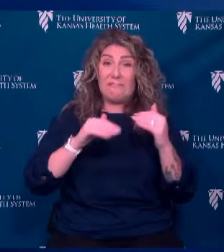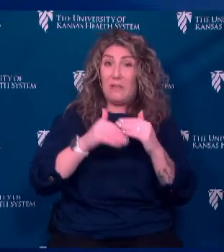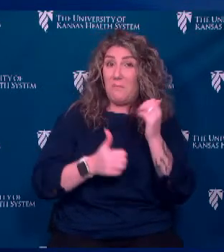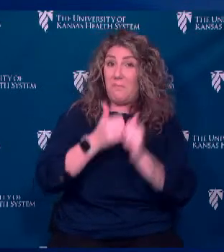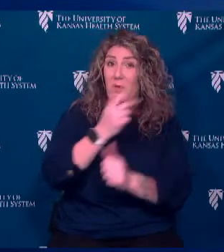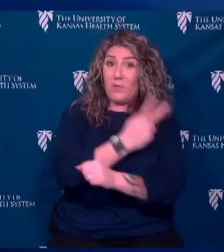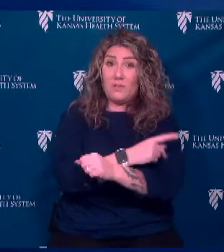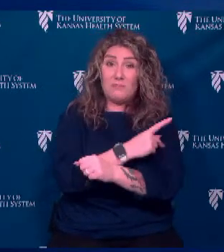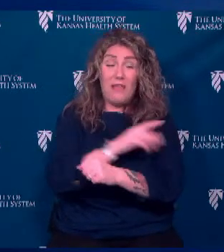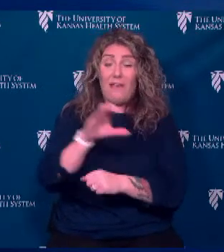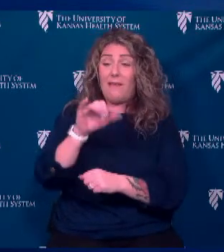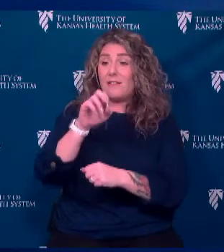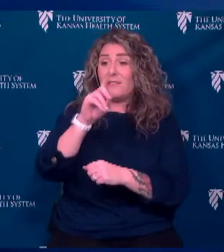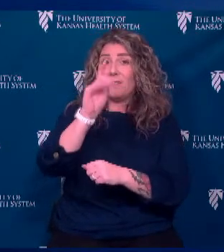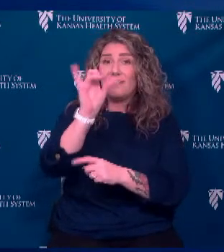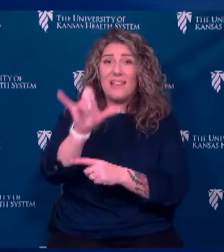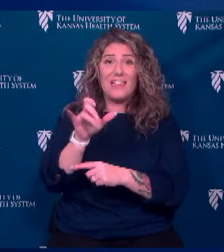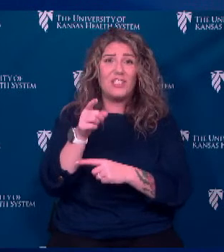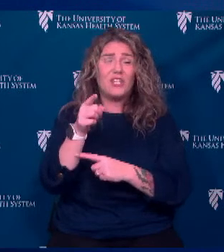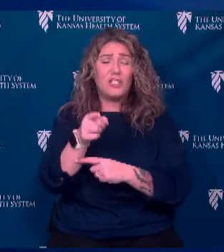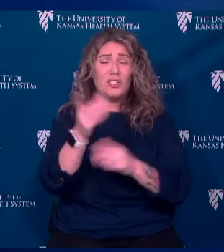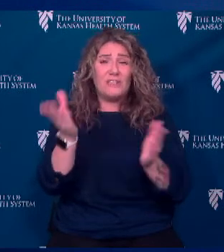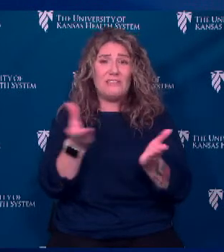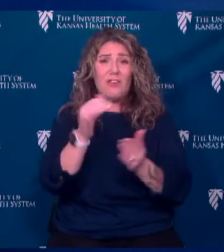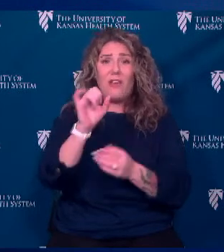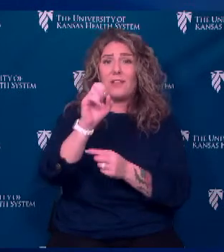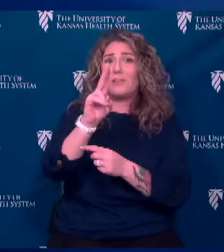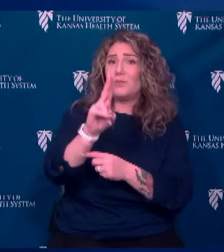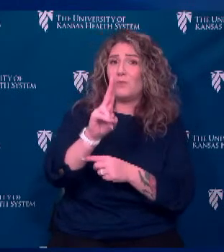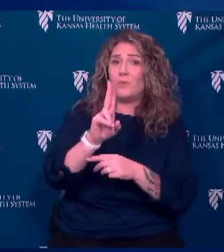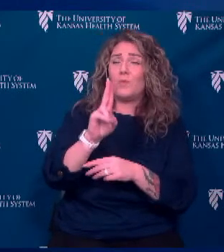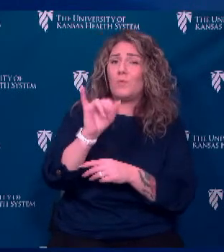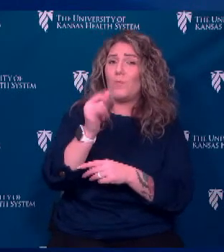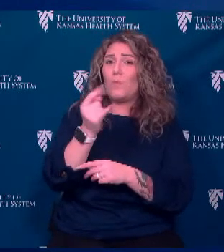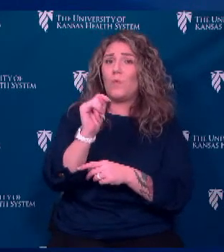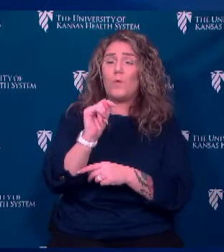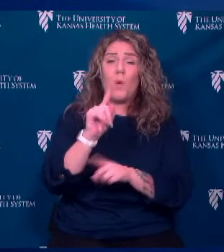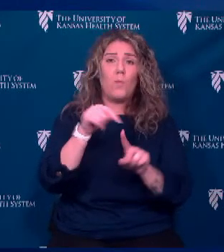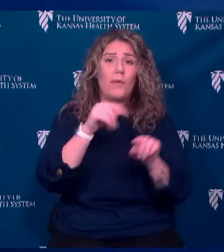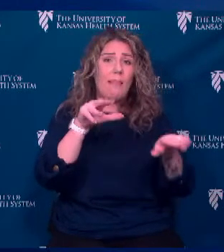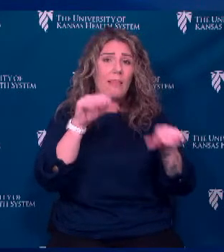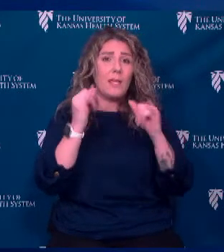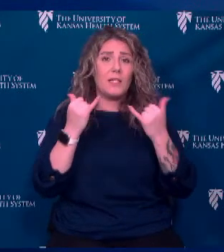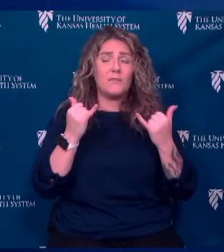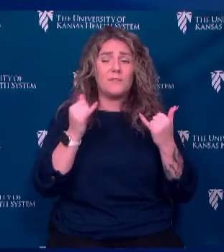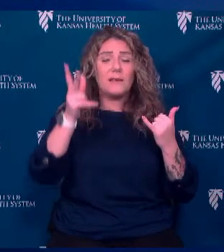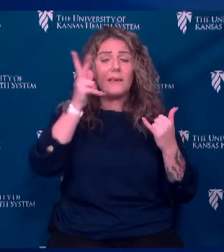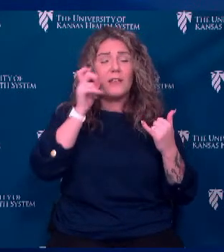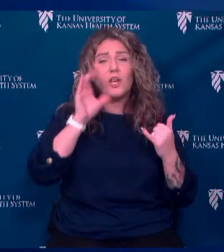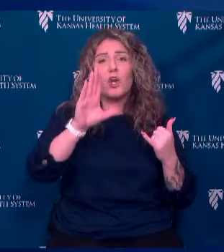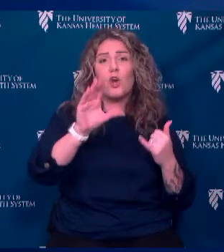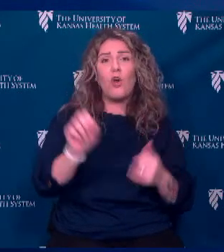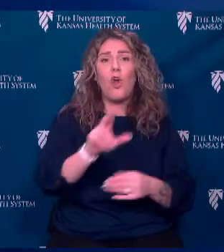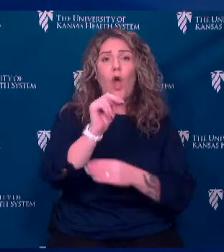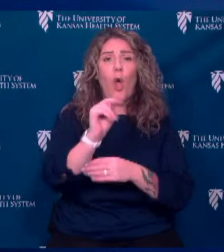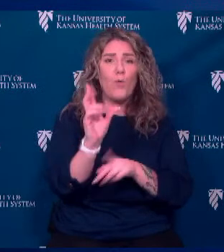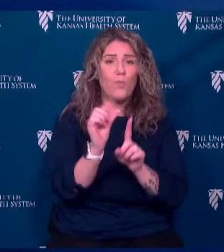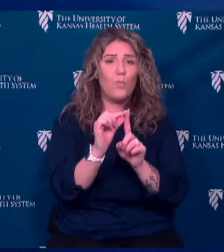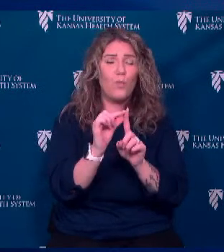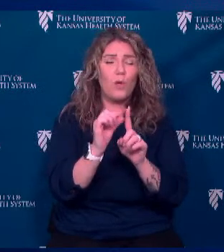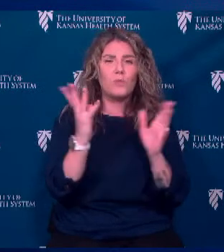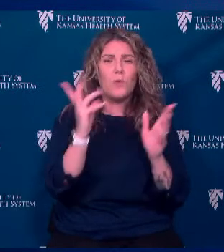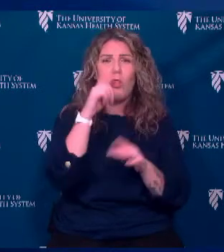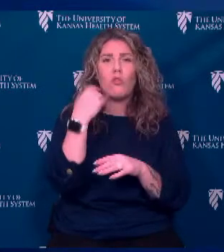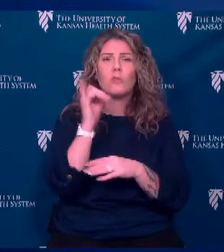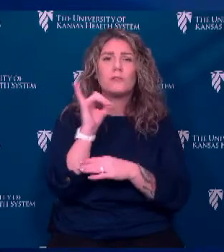in one of our COVID ICU units. And as we leave you today, we want you to hear in Casey's own words what life